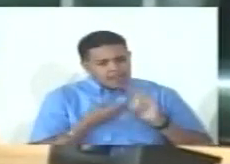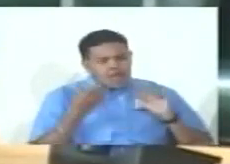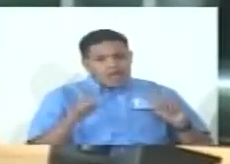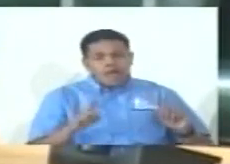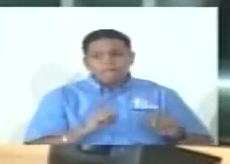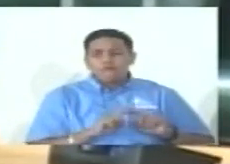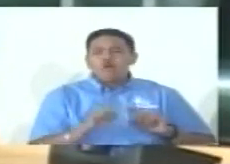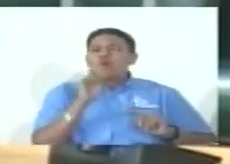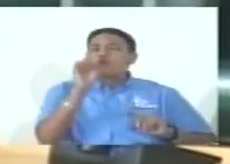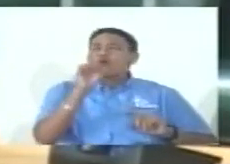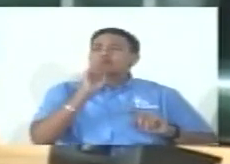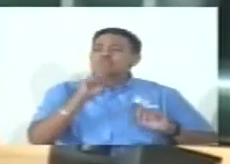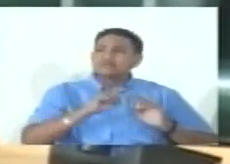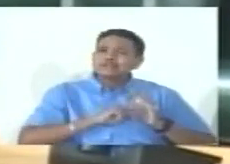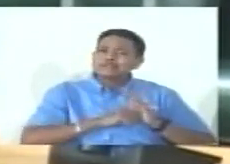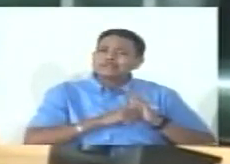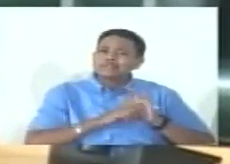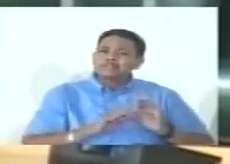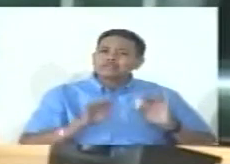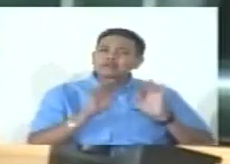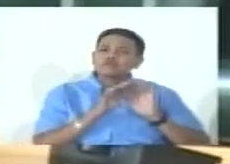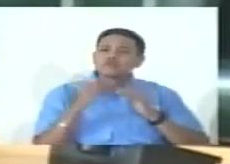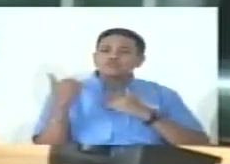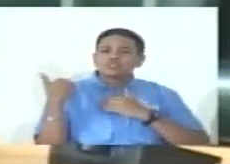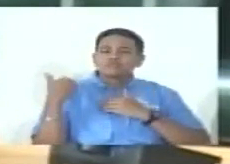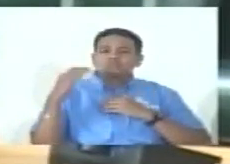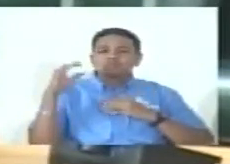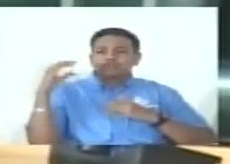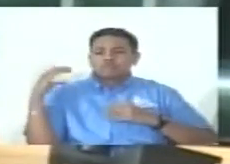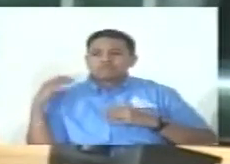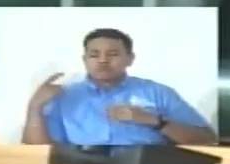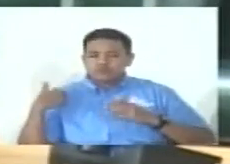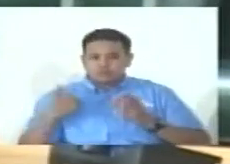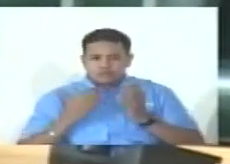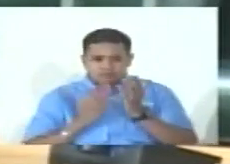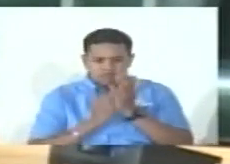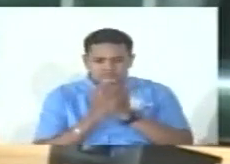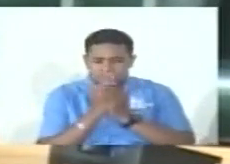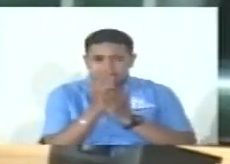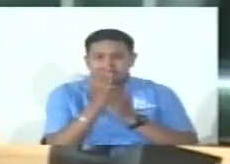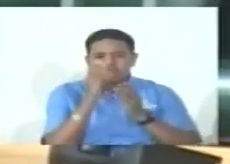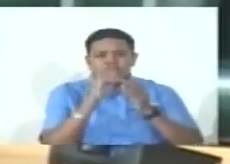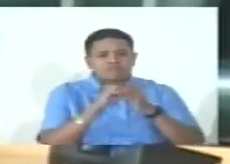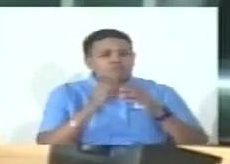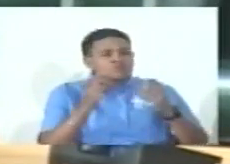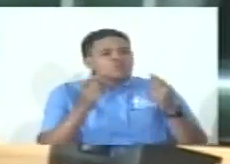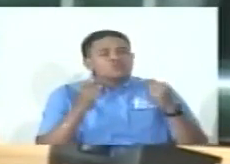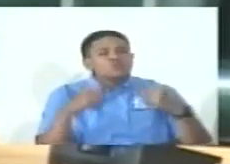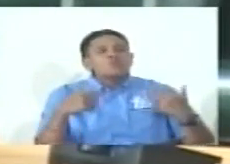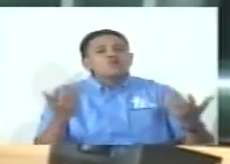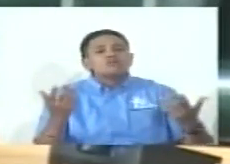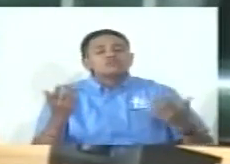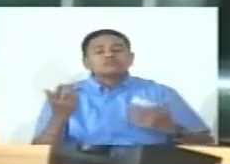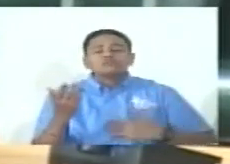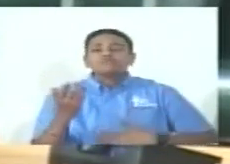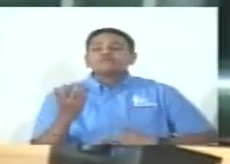But one of the key responsibilities that we embark on and that we